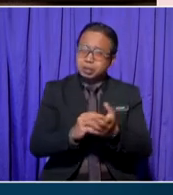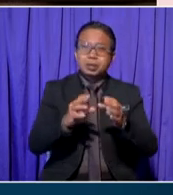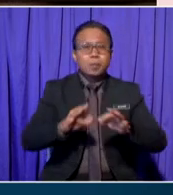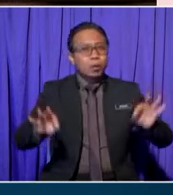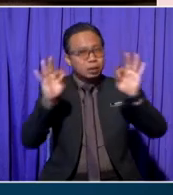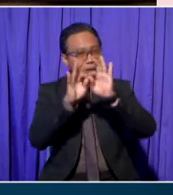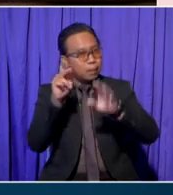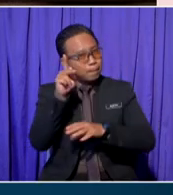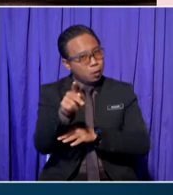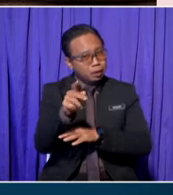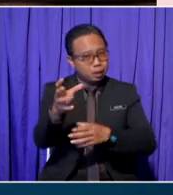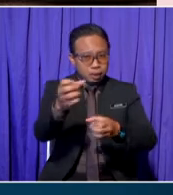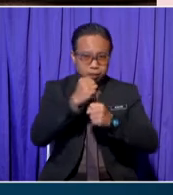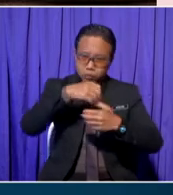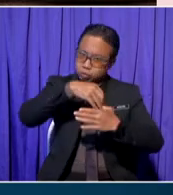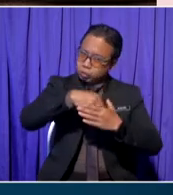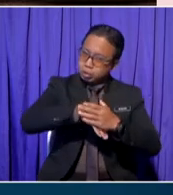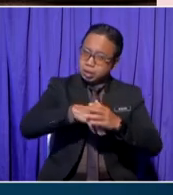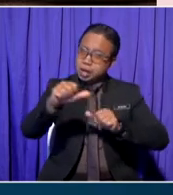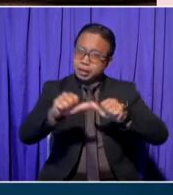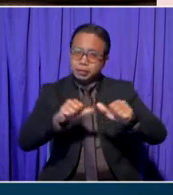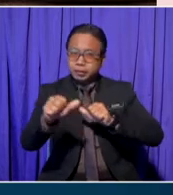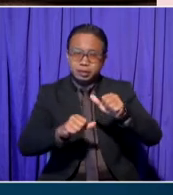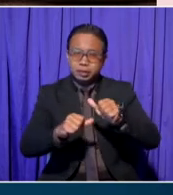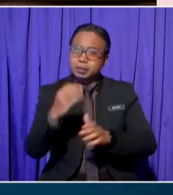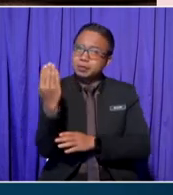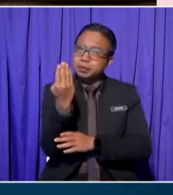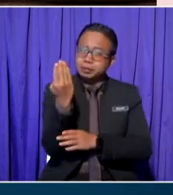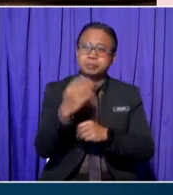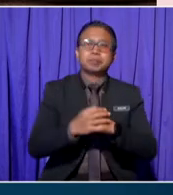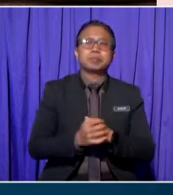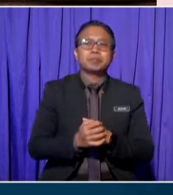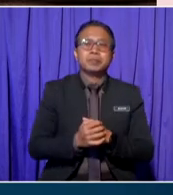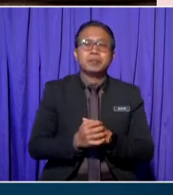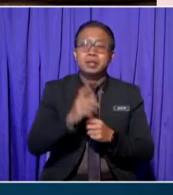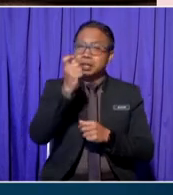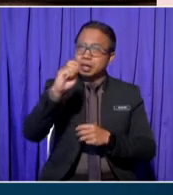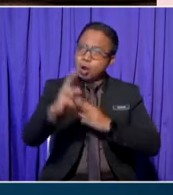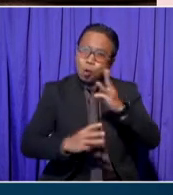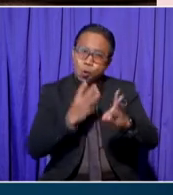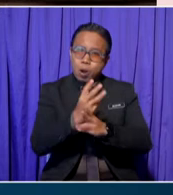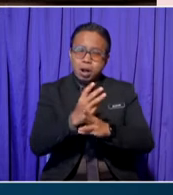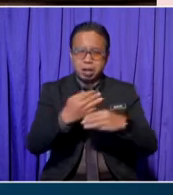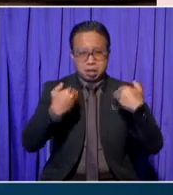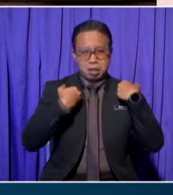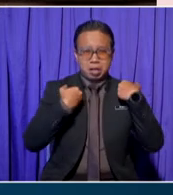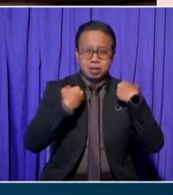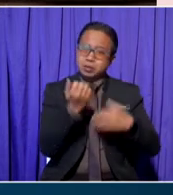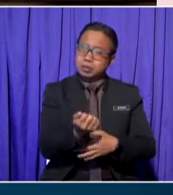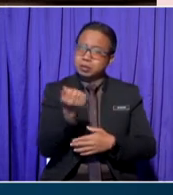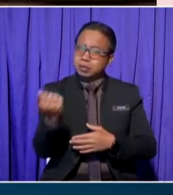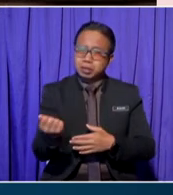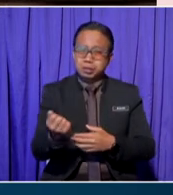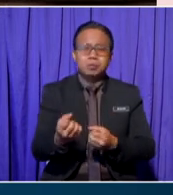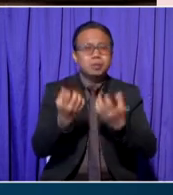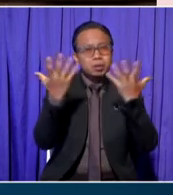points and take part in some simple hands-on activity. The world has things with many